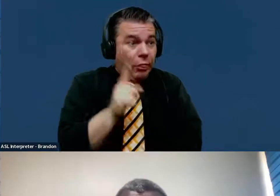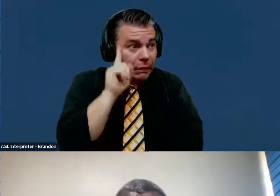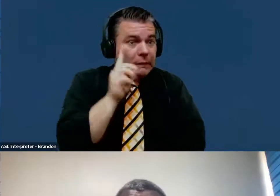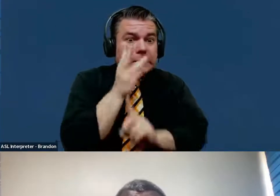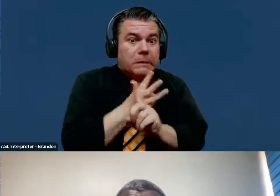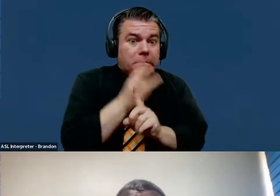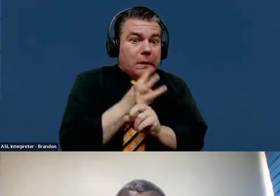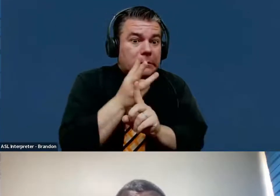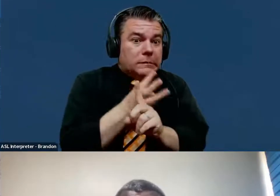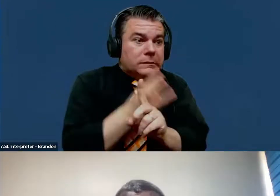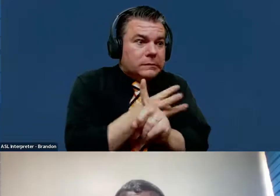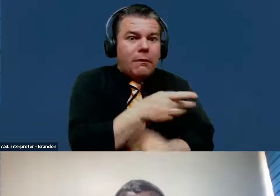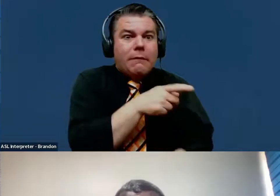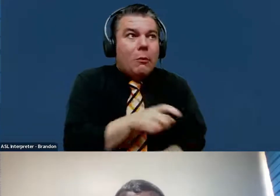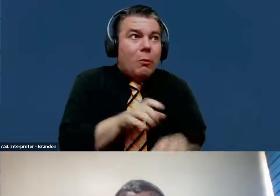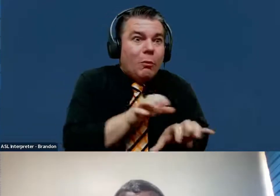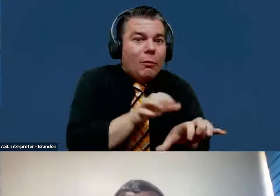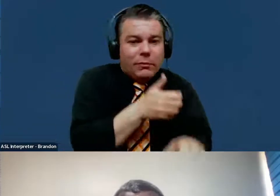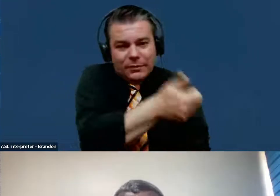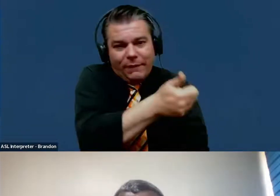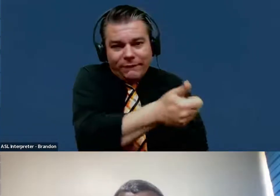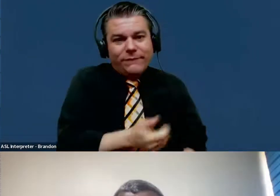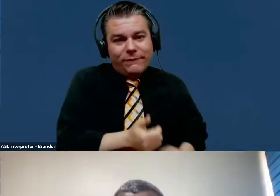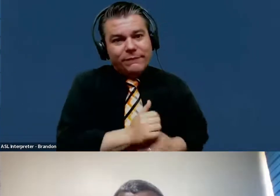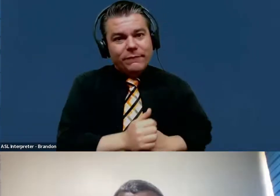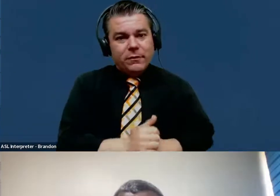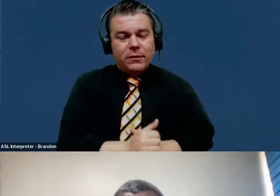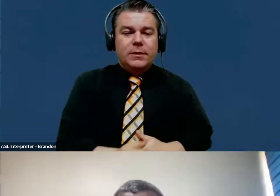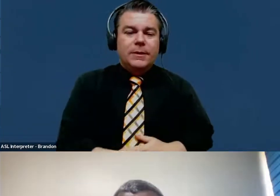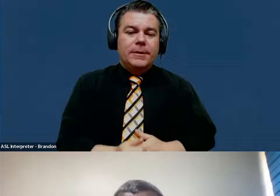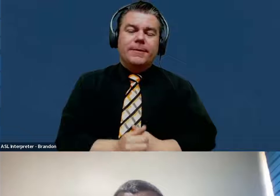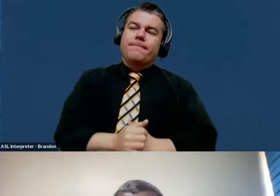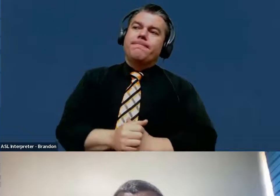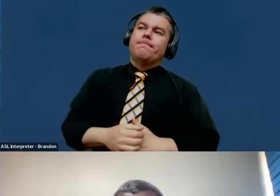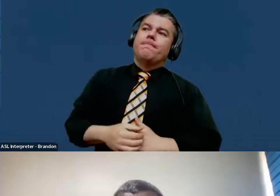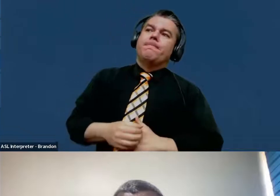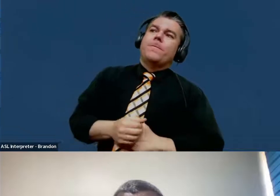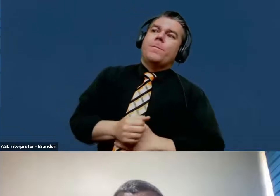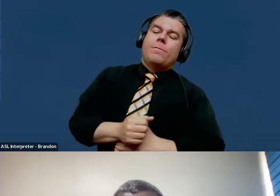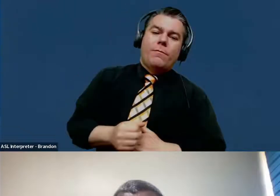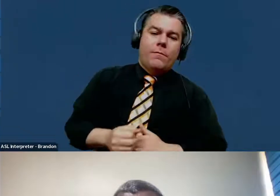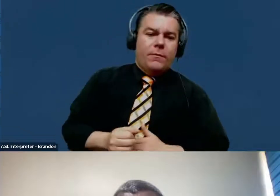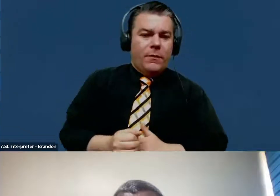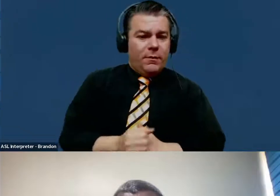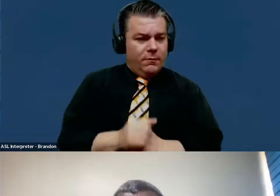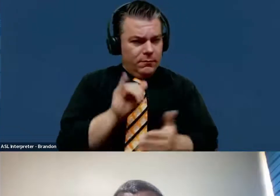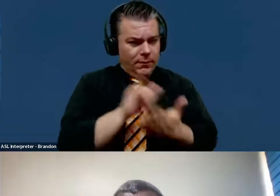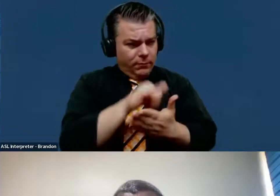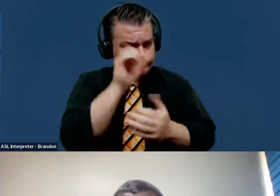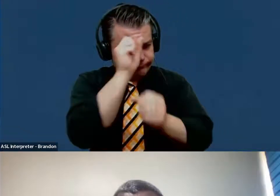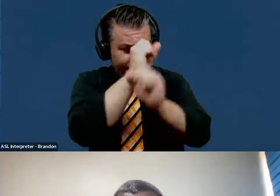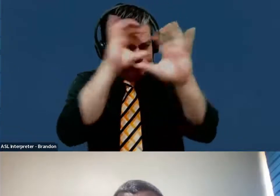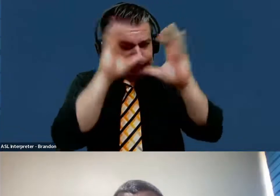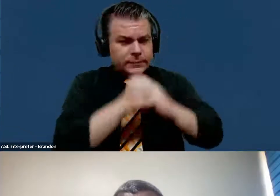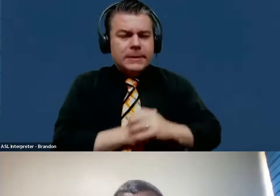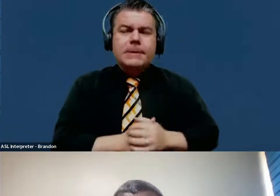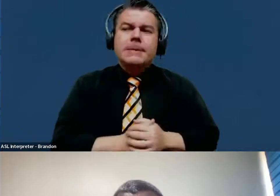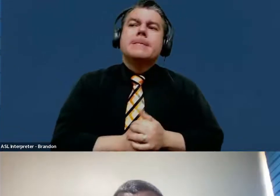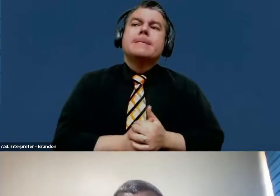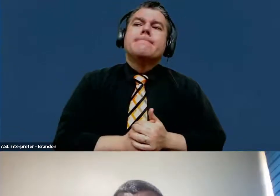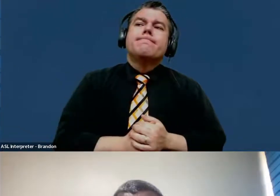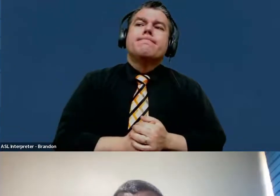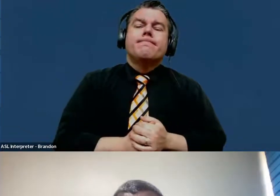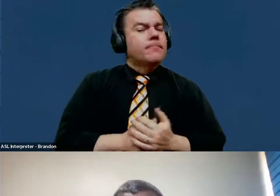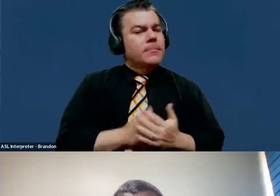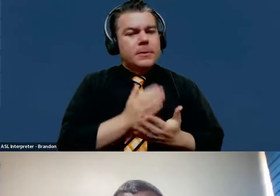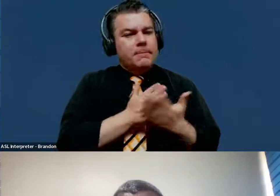now, what do they need to do? So with that in mind, what are kind of some of the